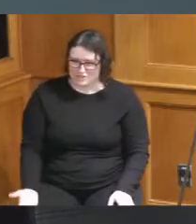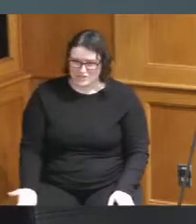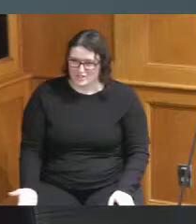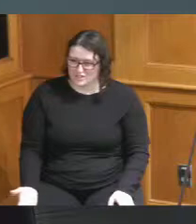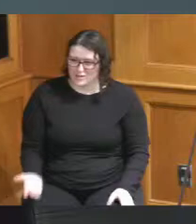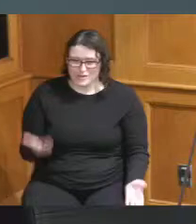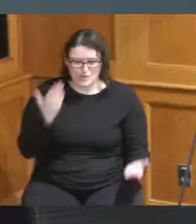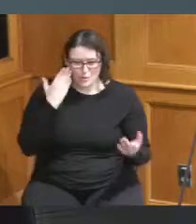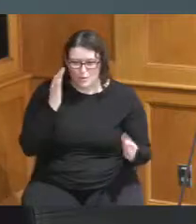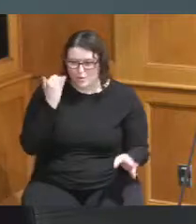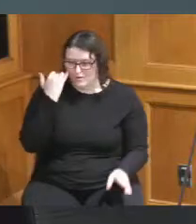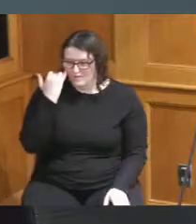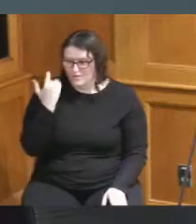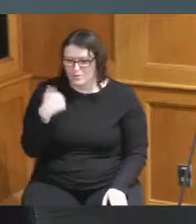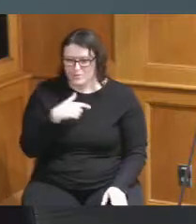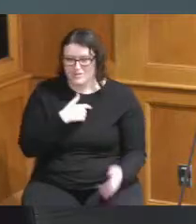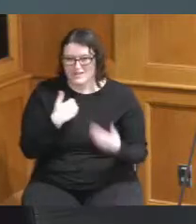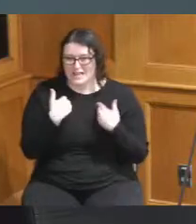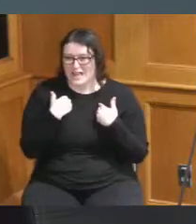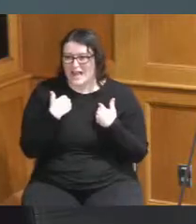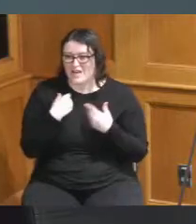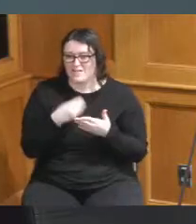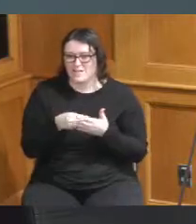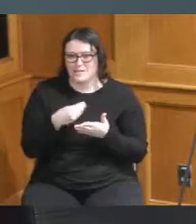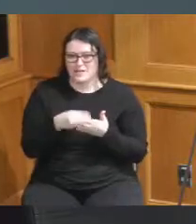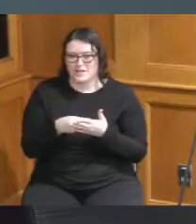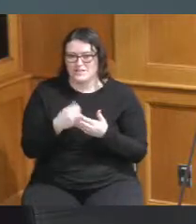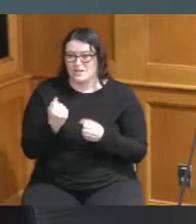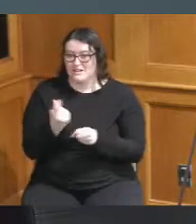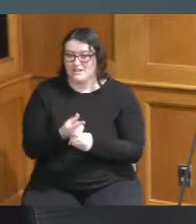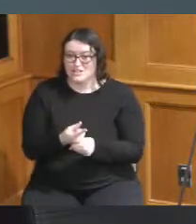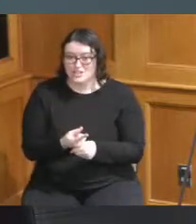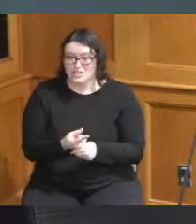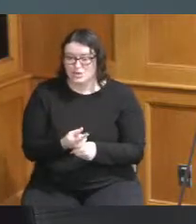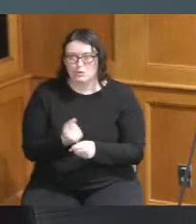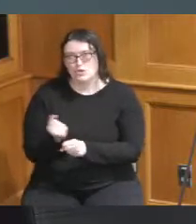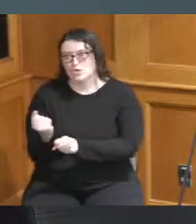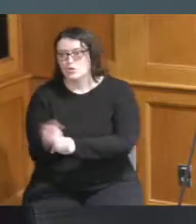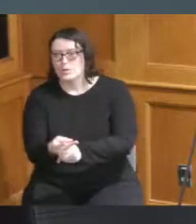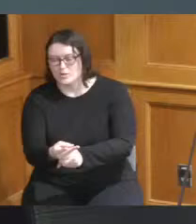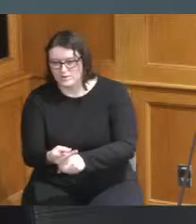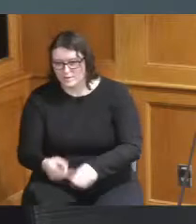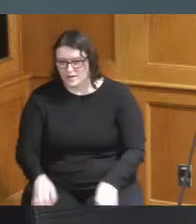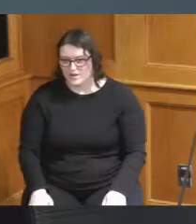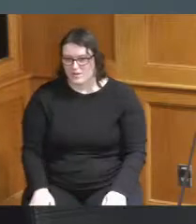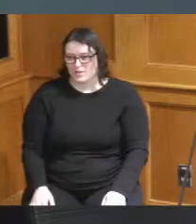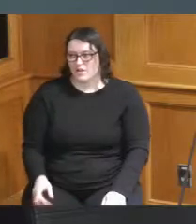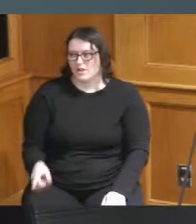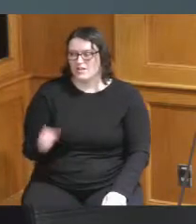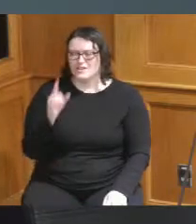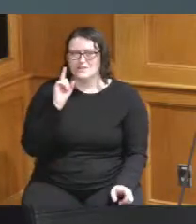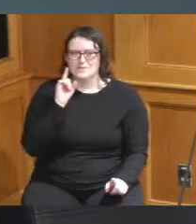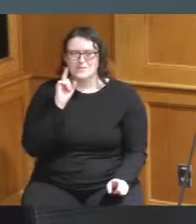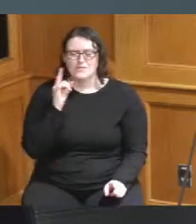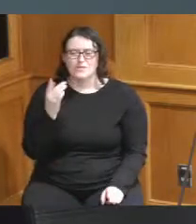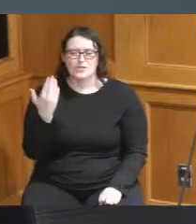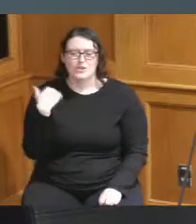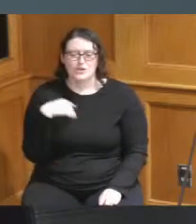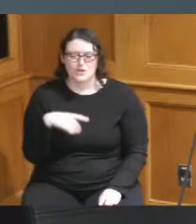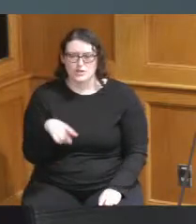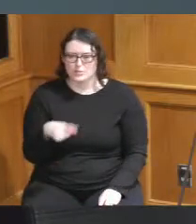don't know if we're even going to have the money for the following year. I heard you say earlier that the 15 sewer